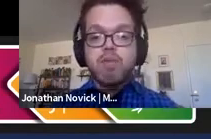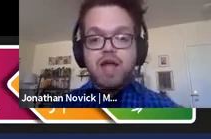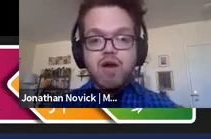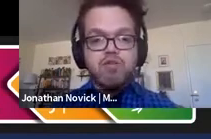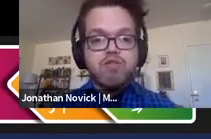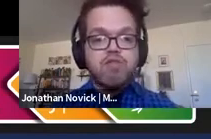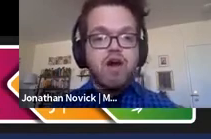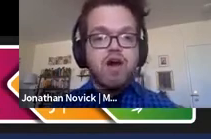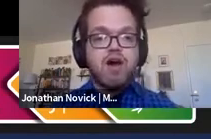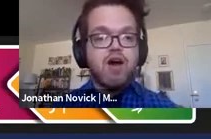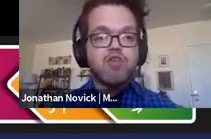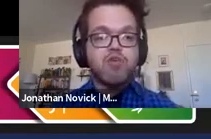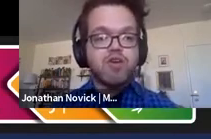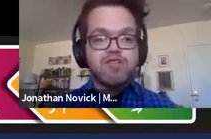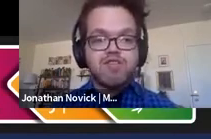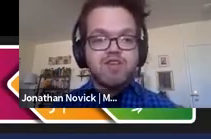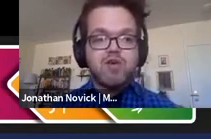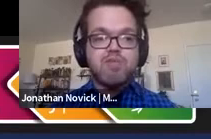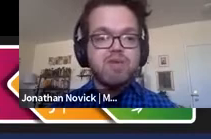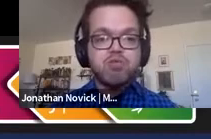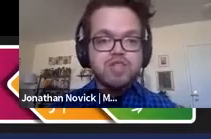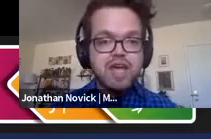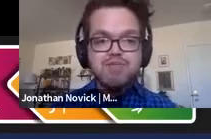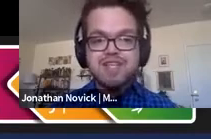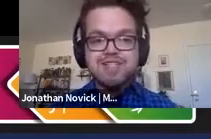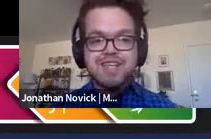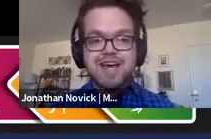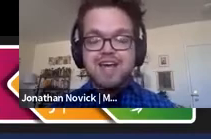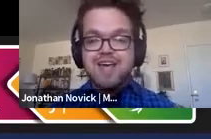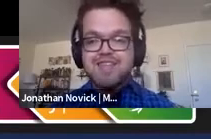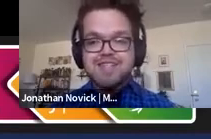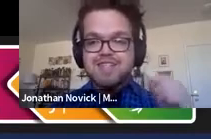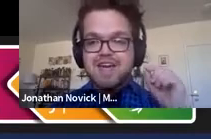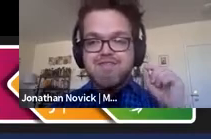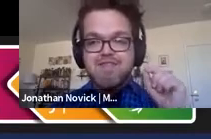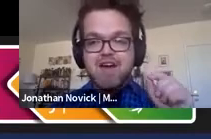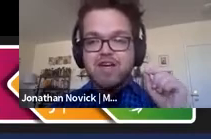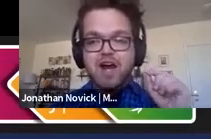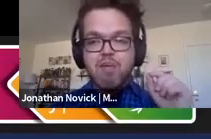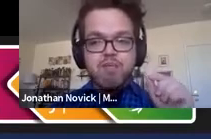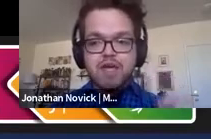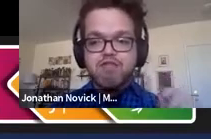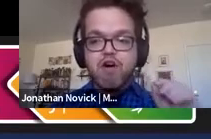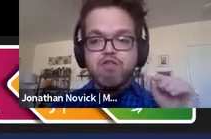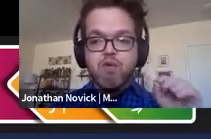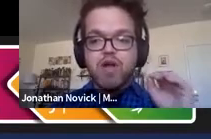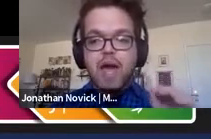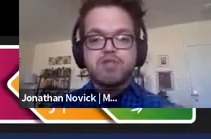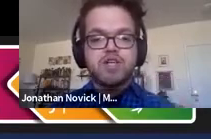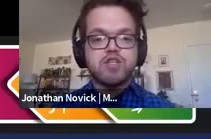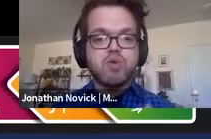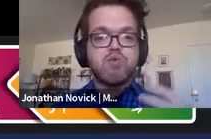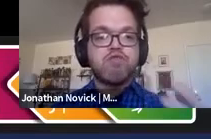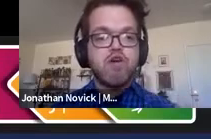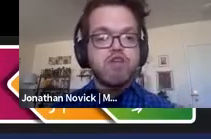know, proper nouns, other words, you know, people's names, things like that. This is a very common pitfall for